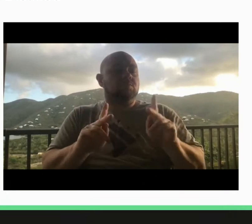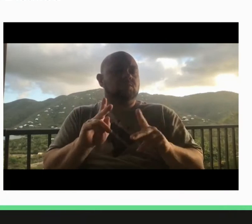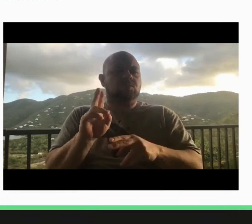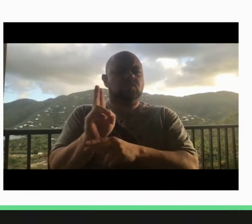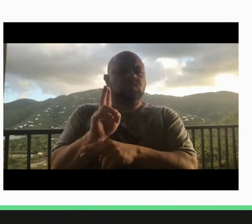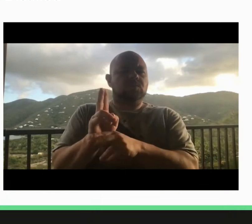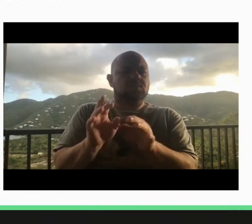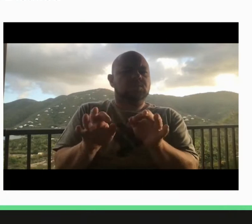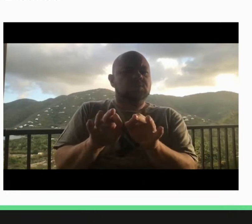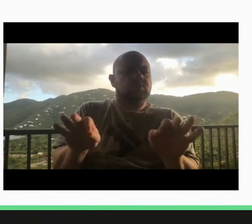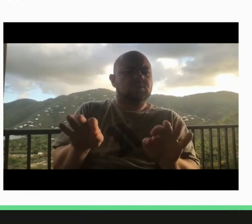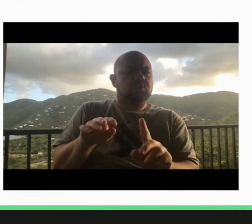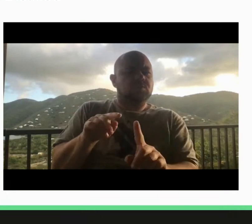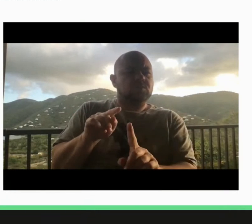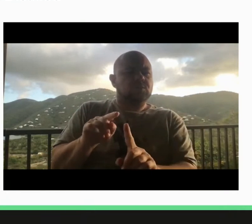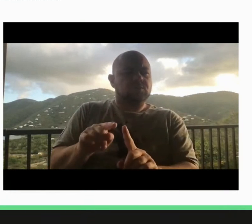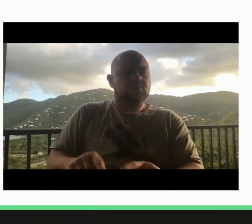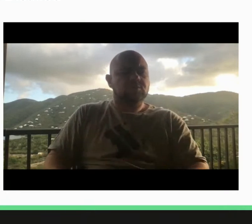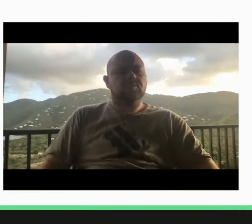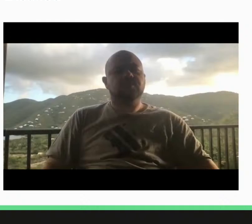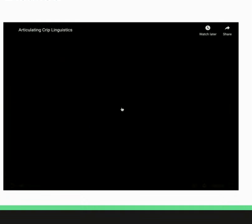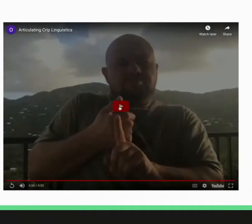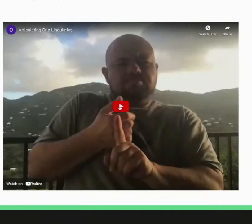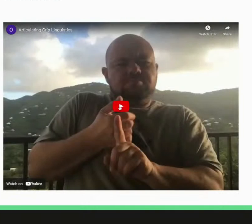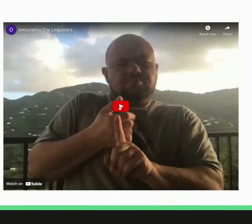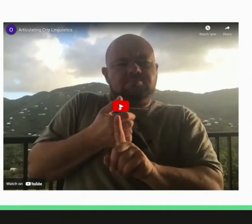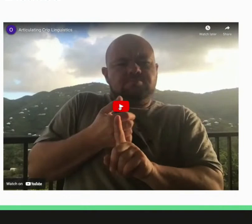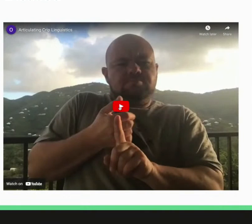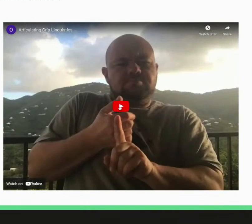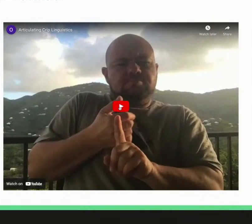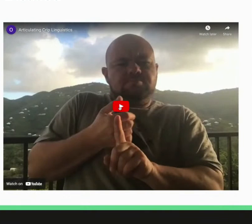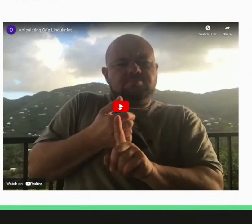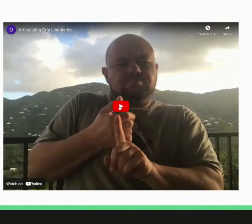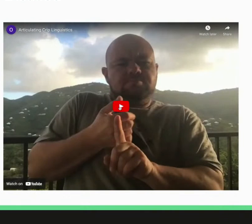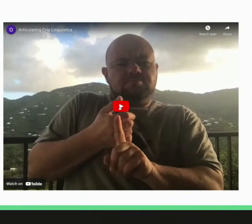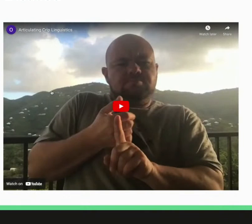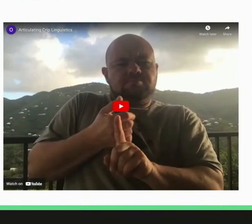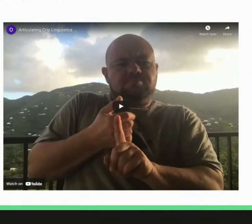and people using language.